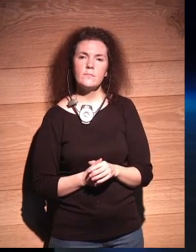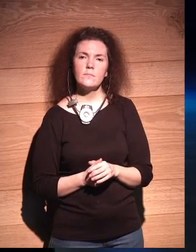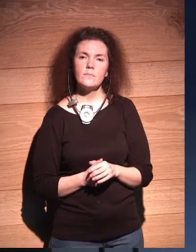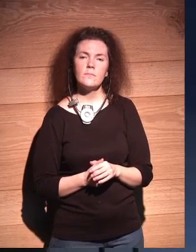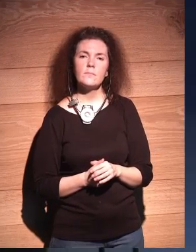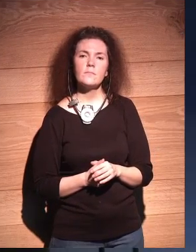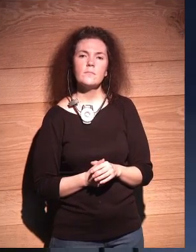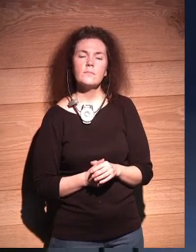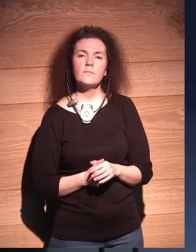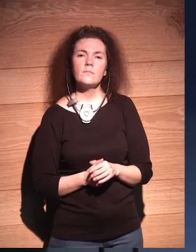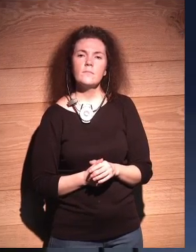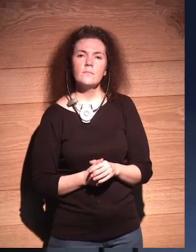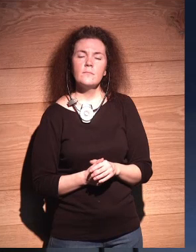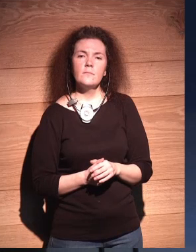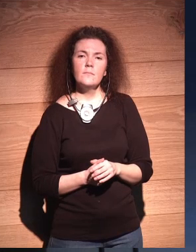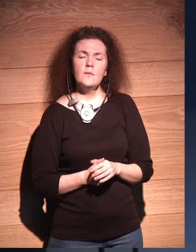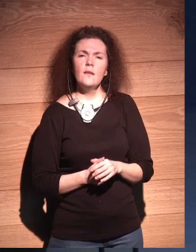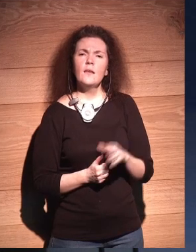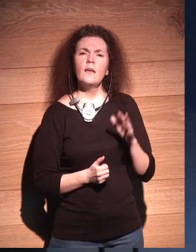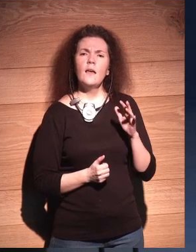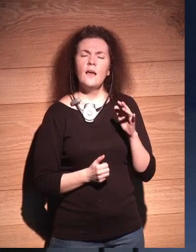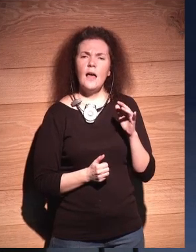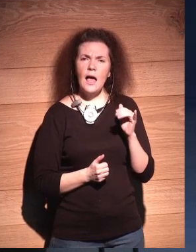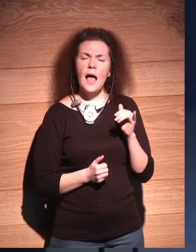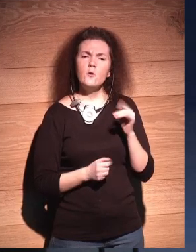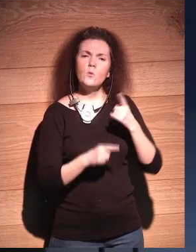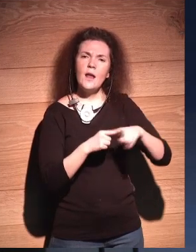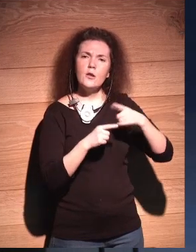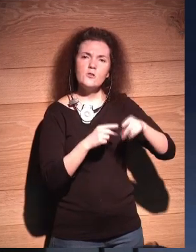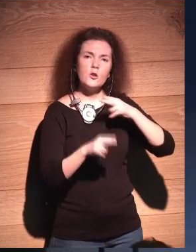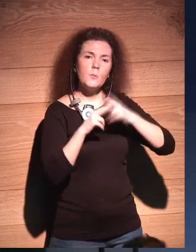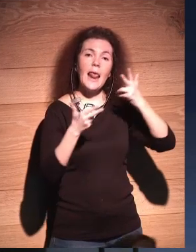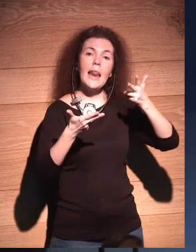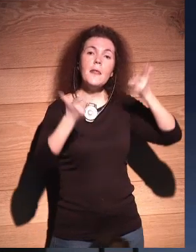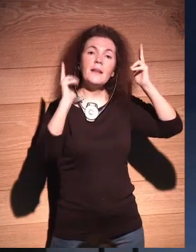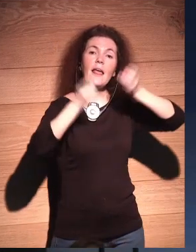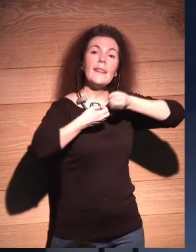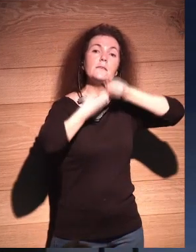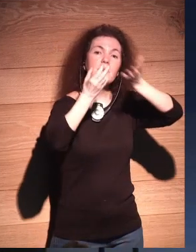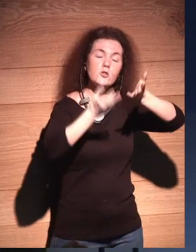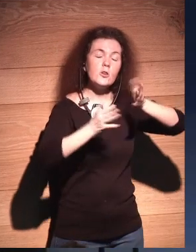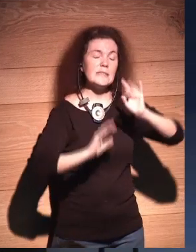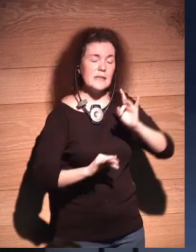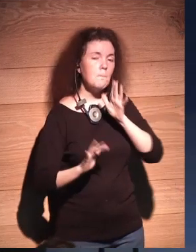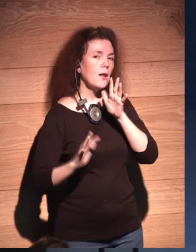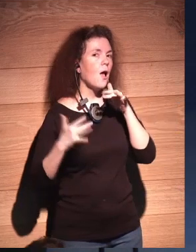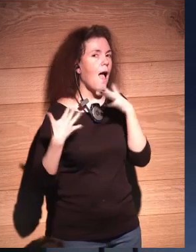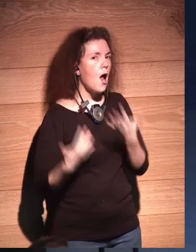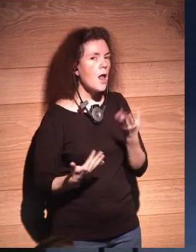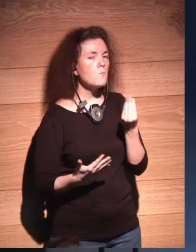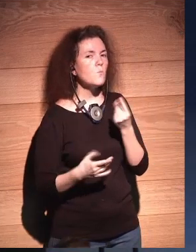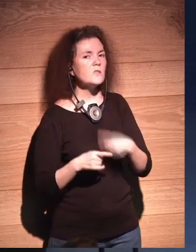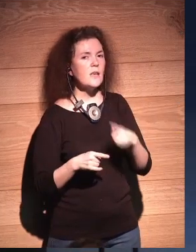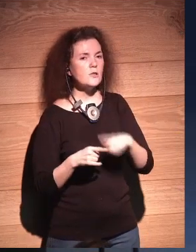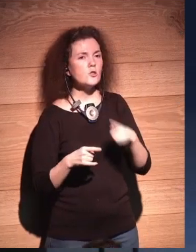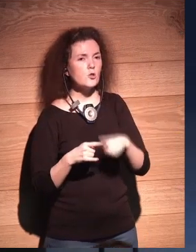No, there's such a thing as freedom of speech, but a lot of things are now being questioned that were